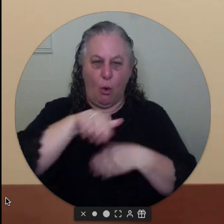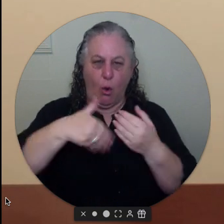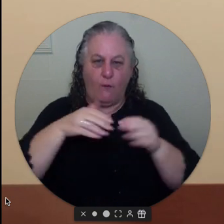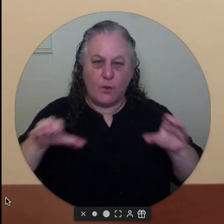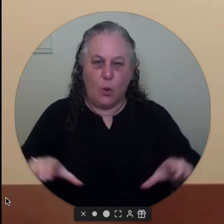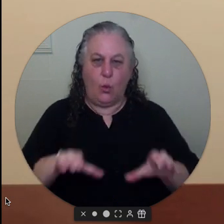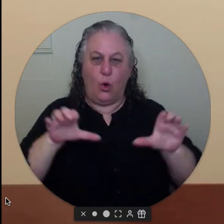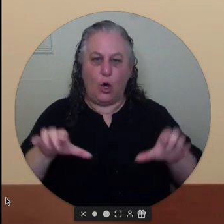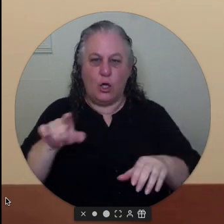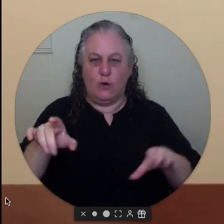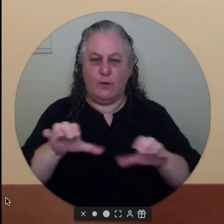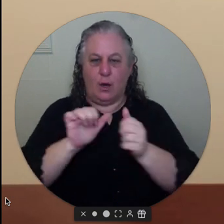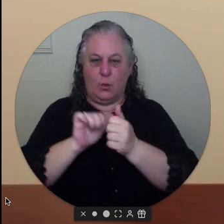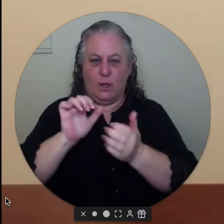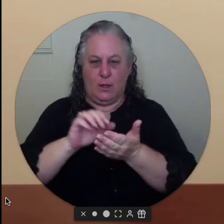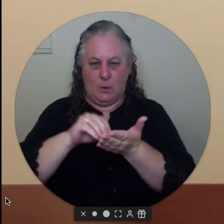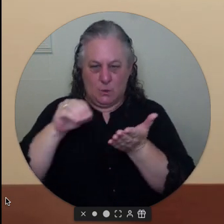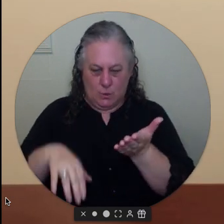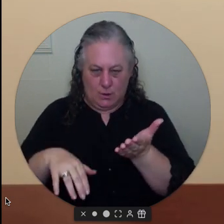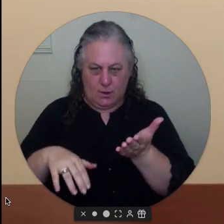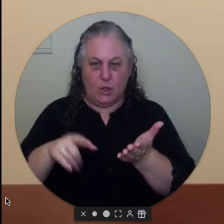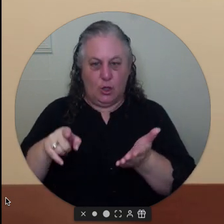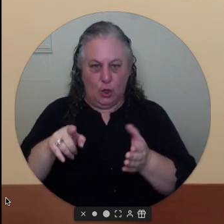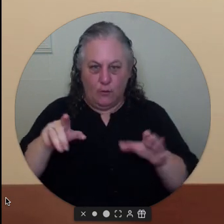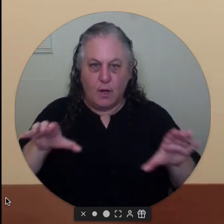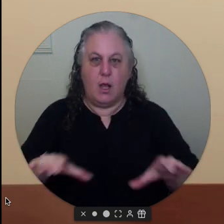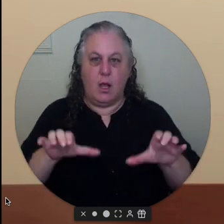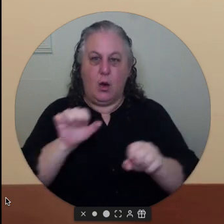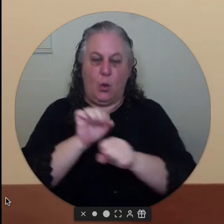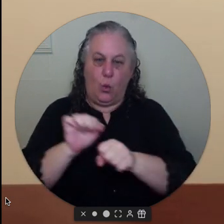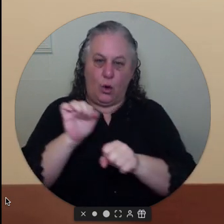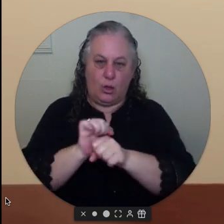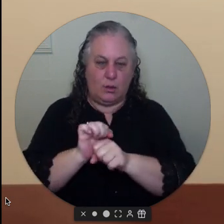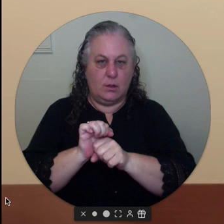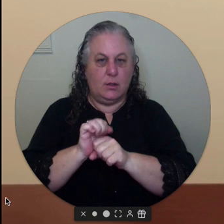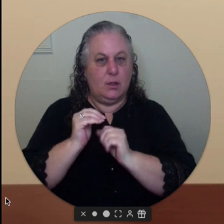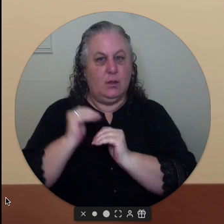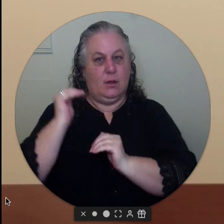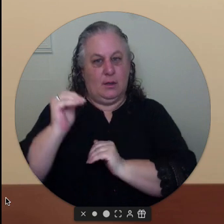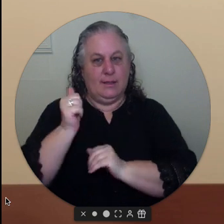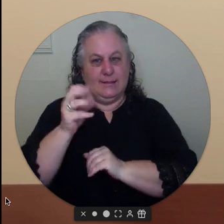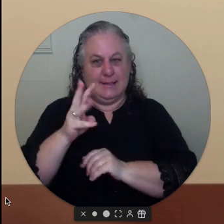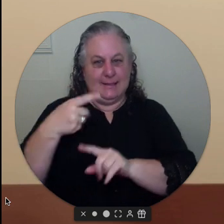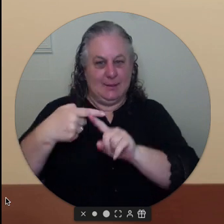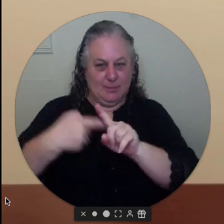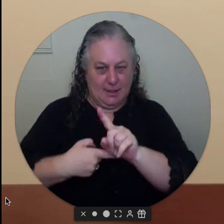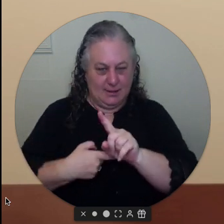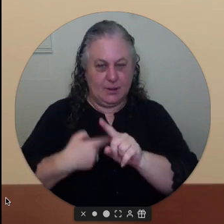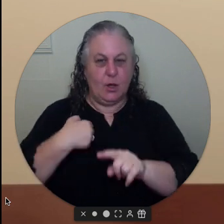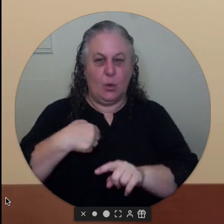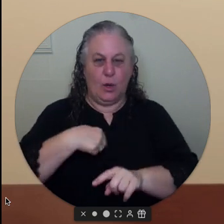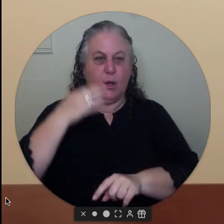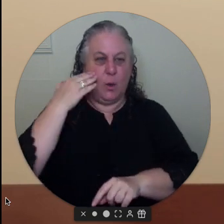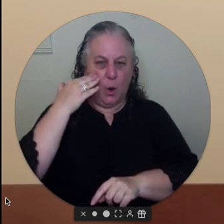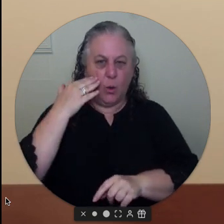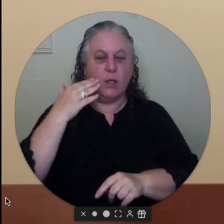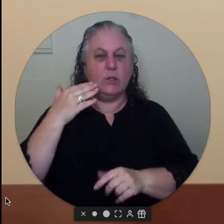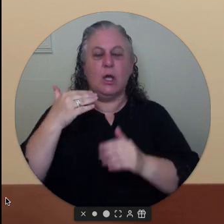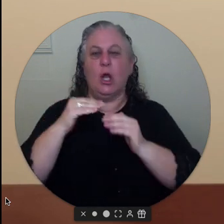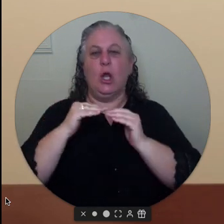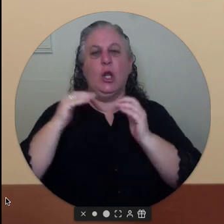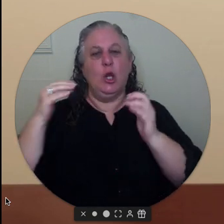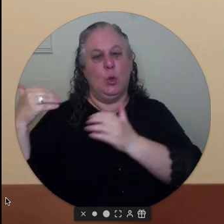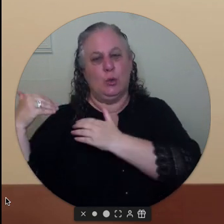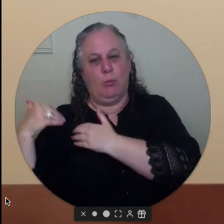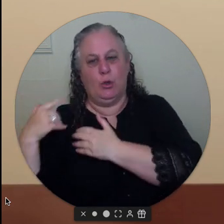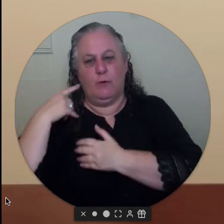with your children. You've done an enormous amount of work the last 16 months. We all have, and we know this has been a huge, huge burden